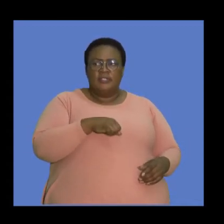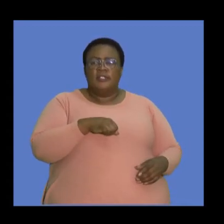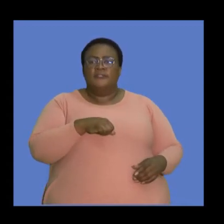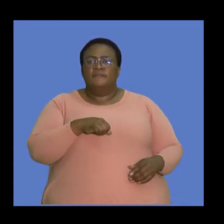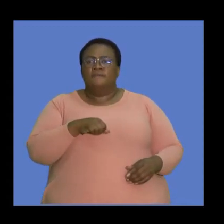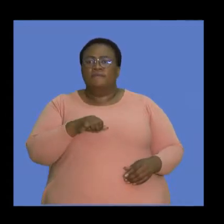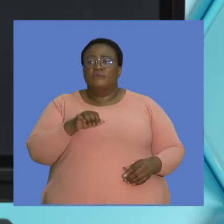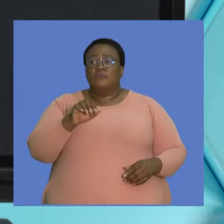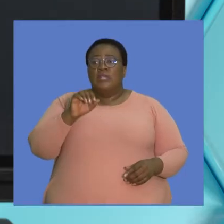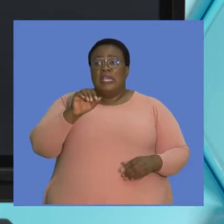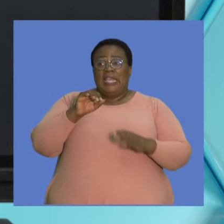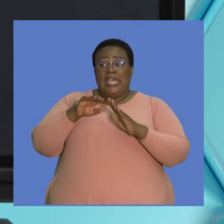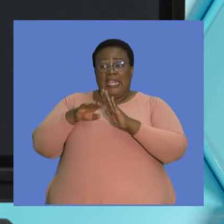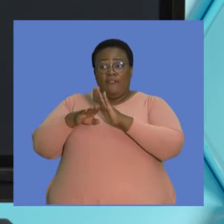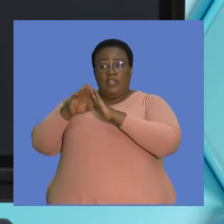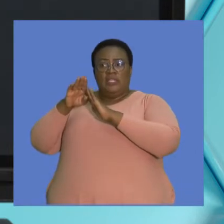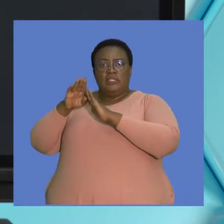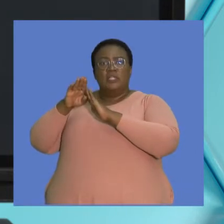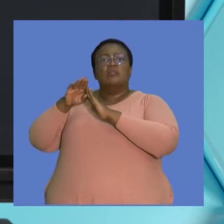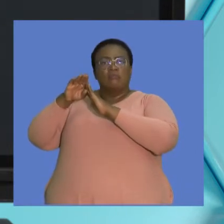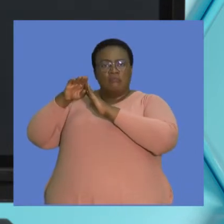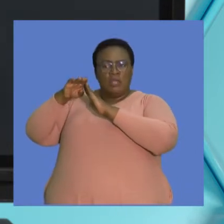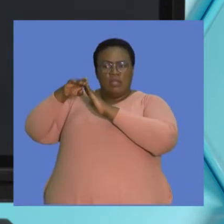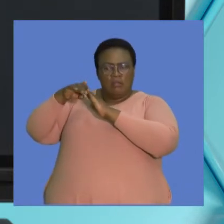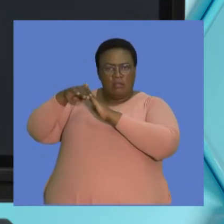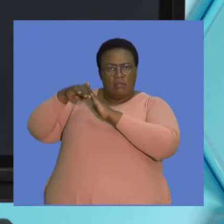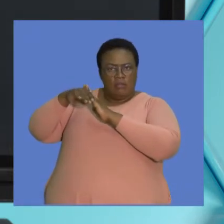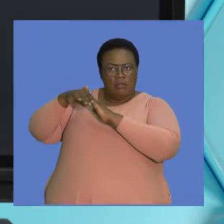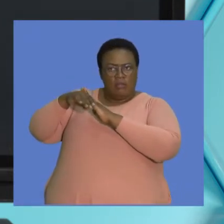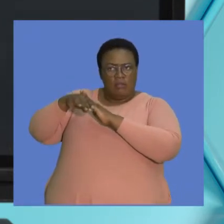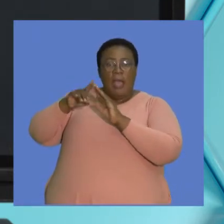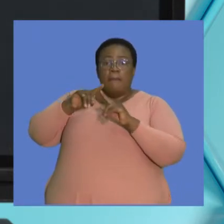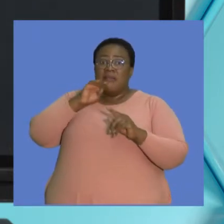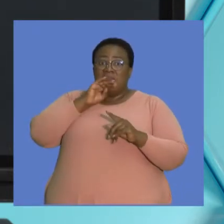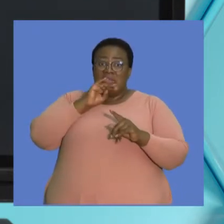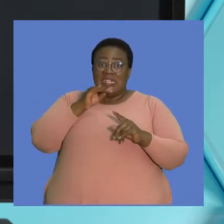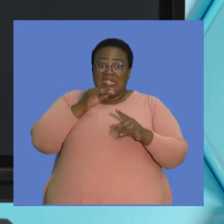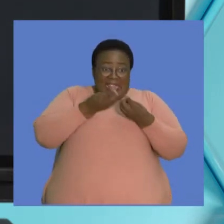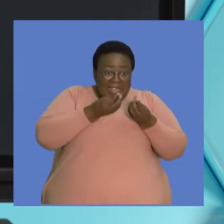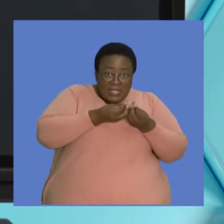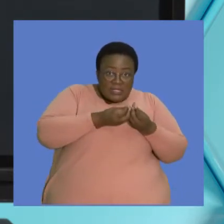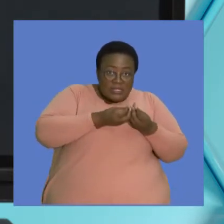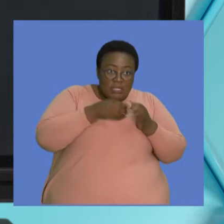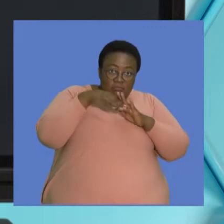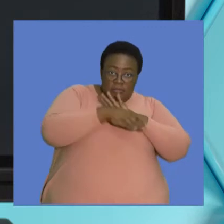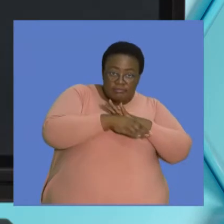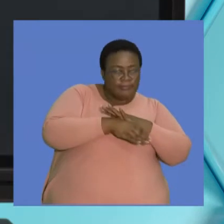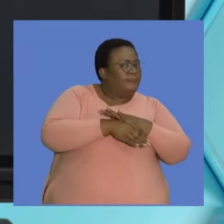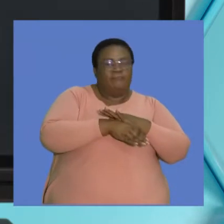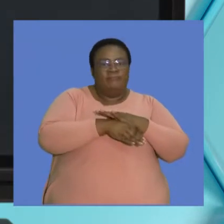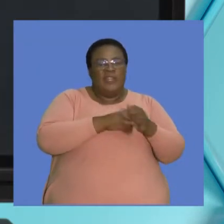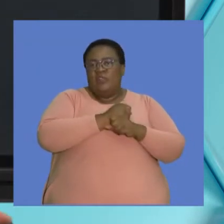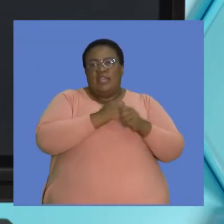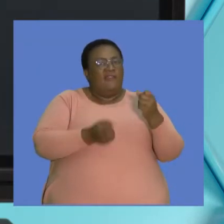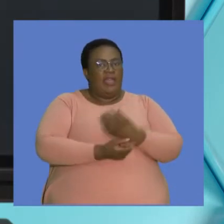rate of inflation is decreasing, but that does not mean that the price of goods and services is also